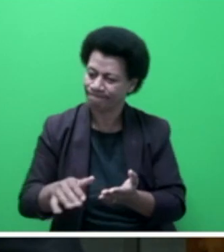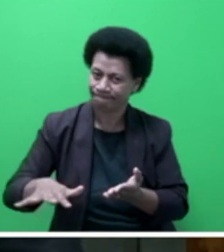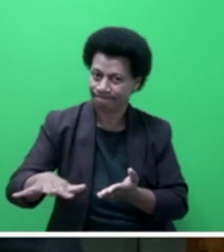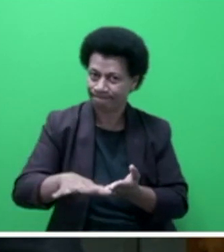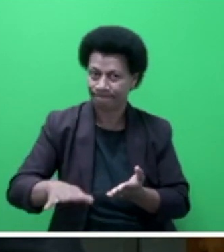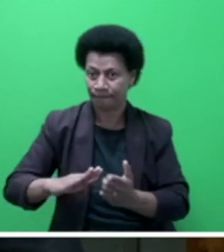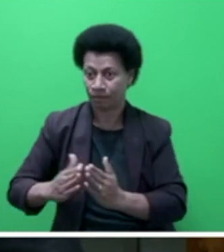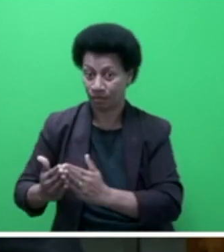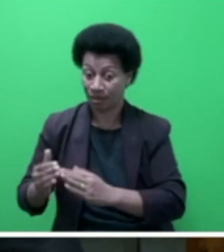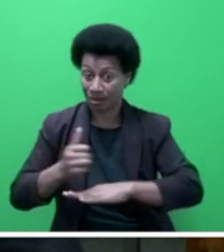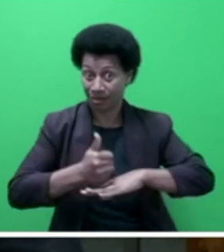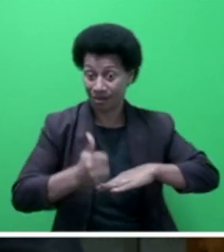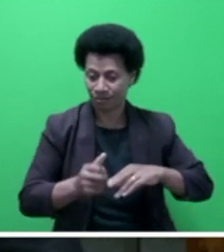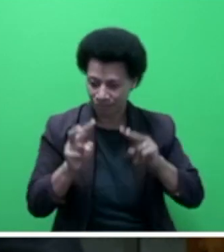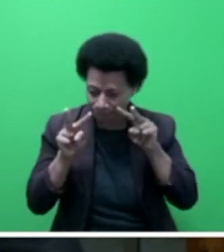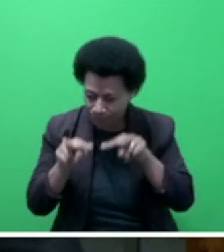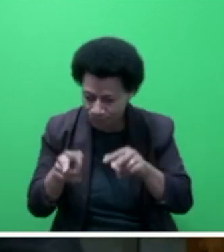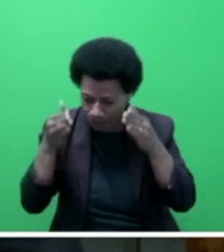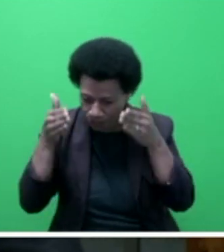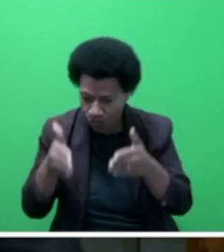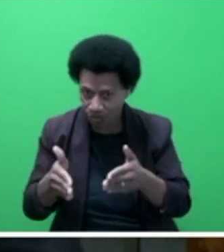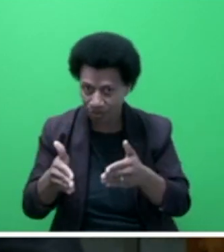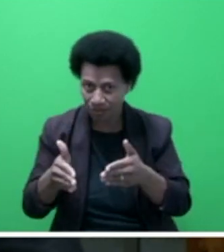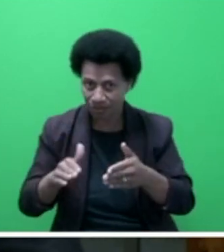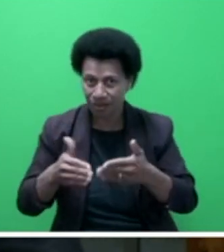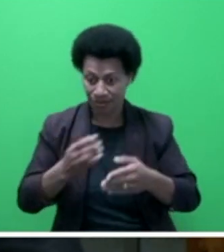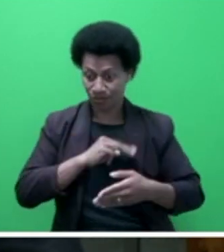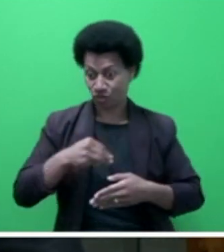well, and I'm glad that the ministry forms an important part of the